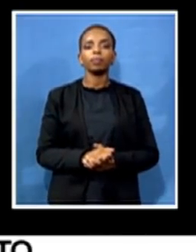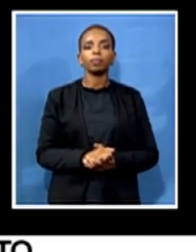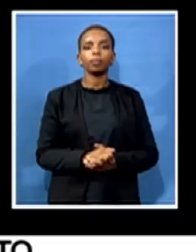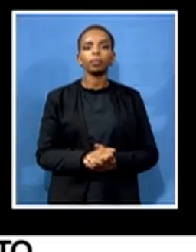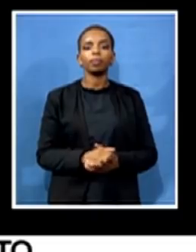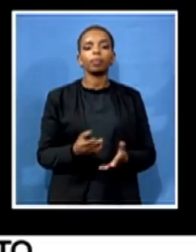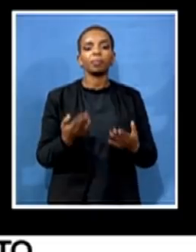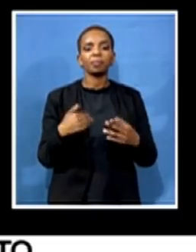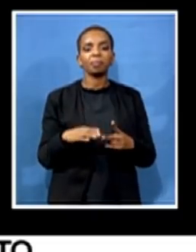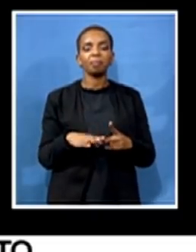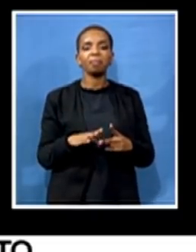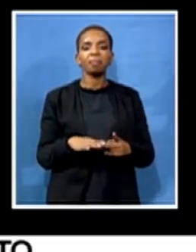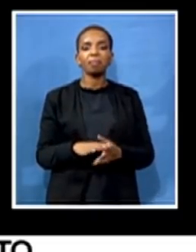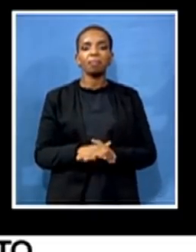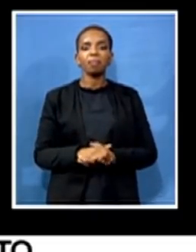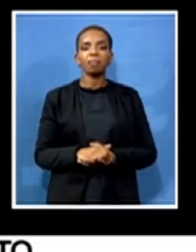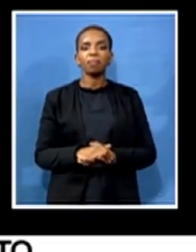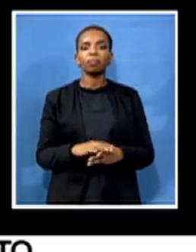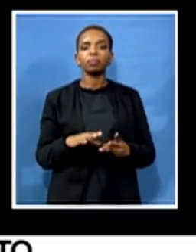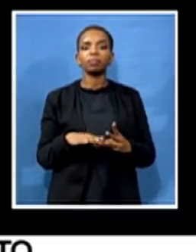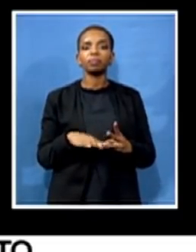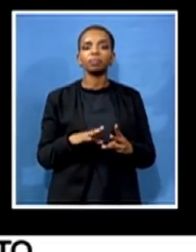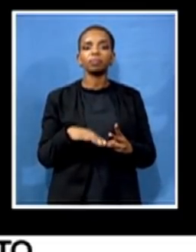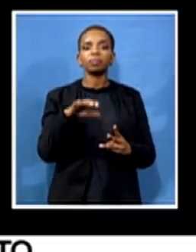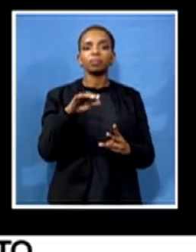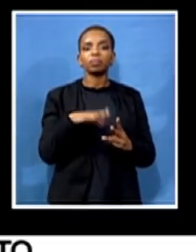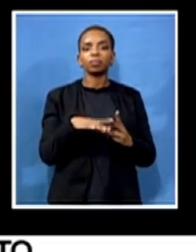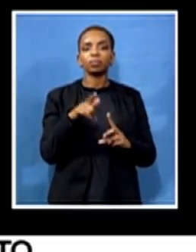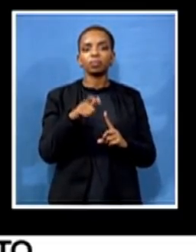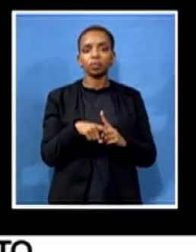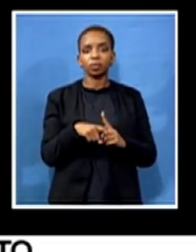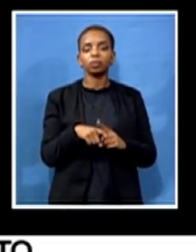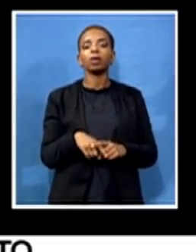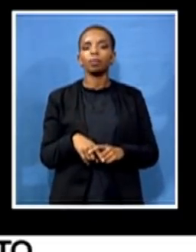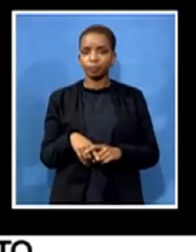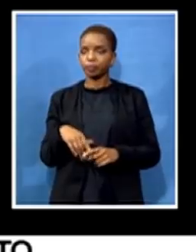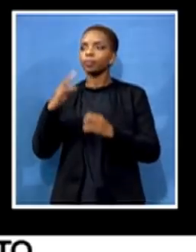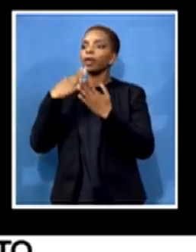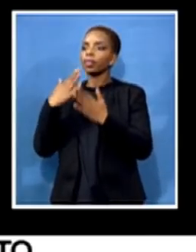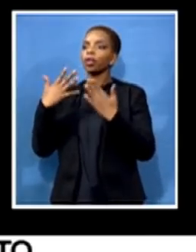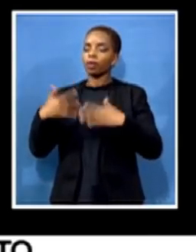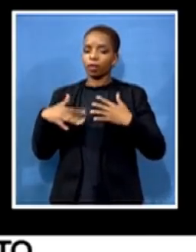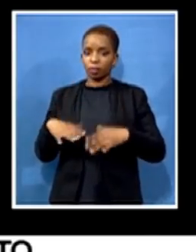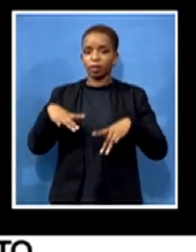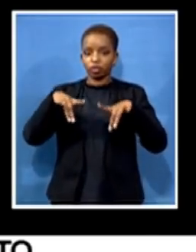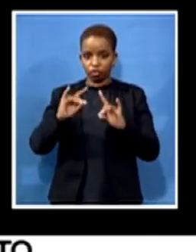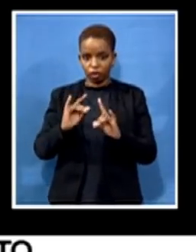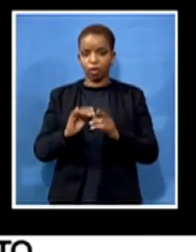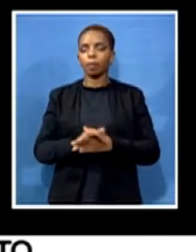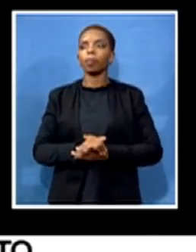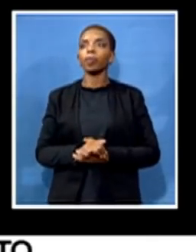Honorable Labuskaghni. Thank you very much, Chair. My question is to the Minister